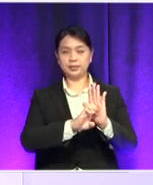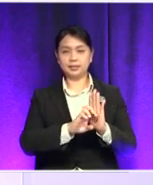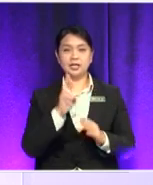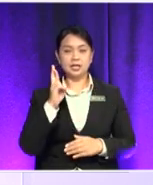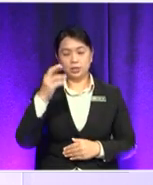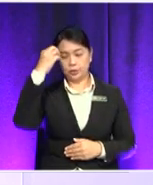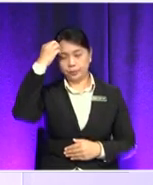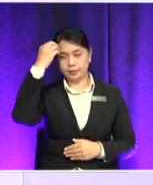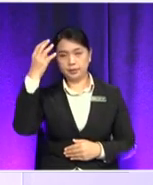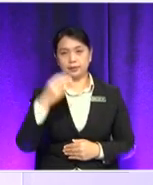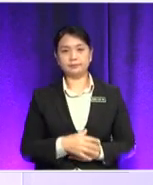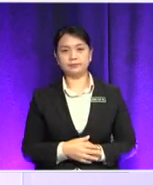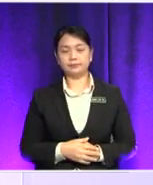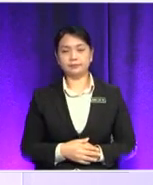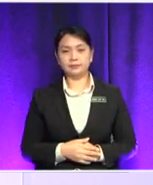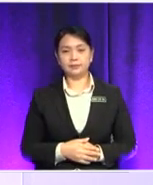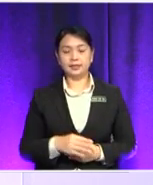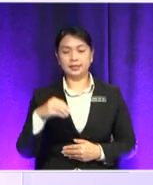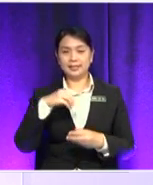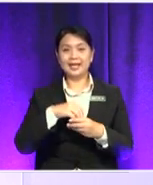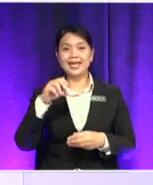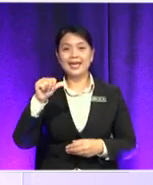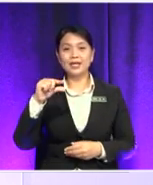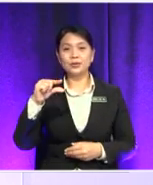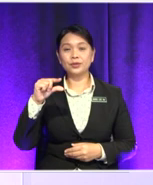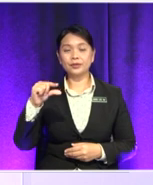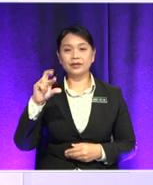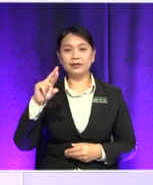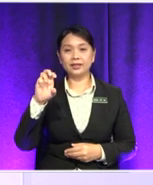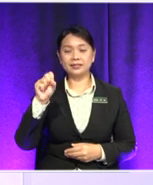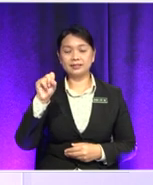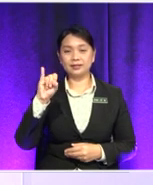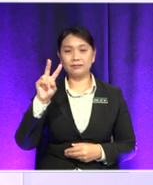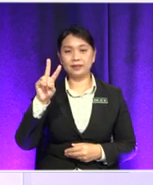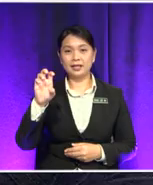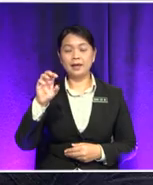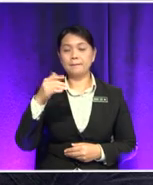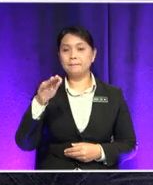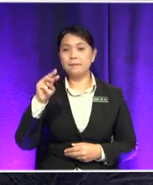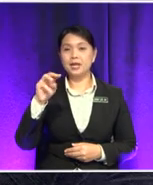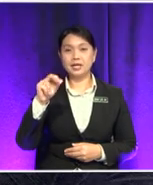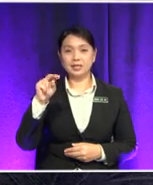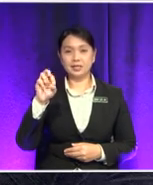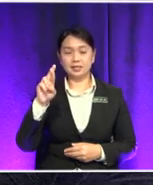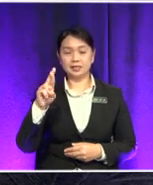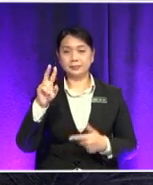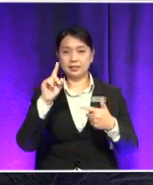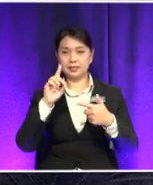an aggressive manner. And number 8 makes suggestions. Oh, so who wants to